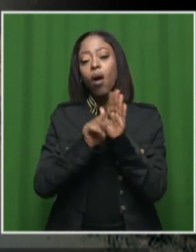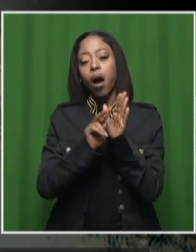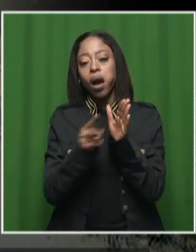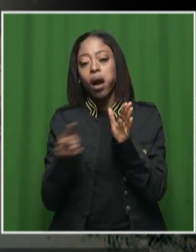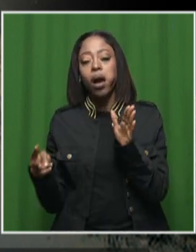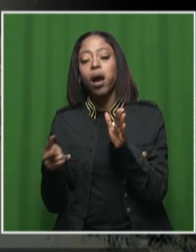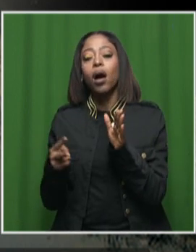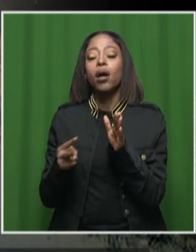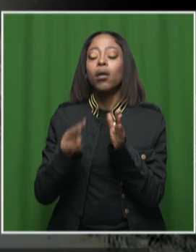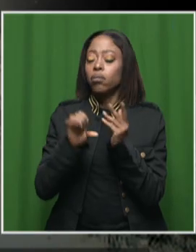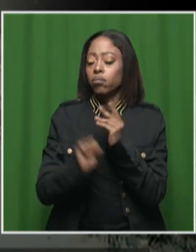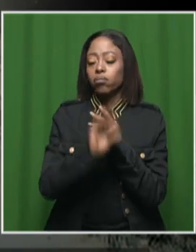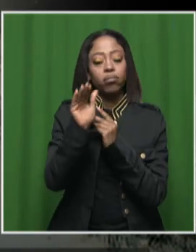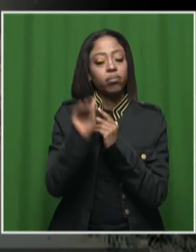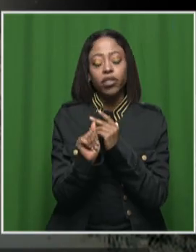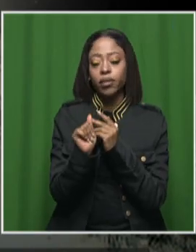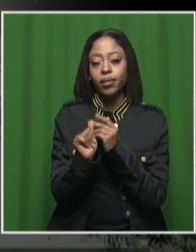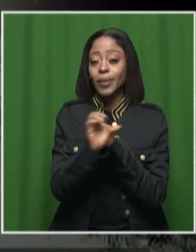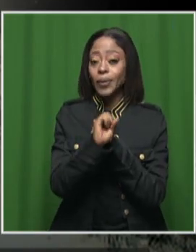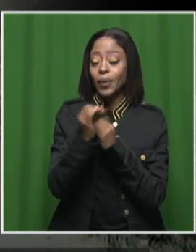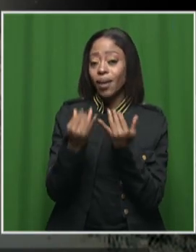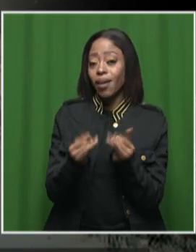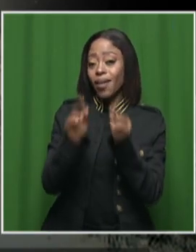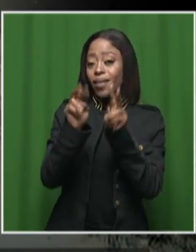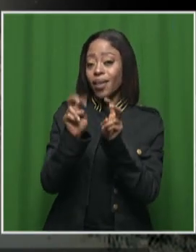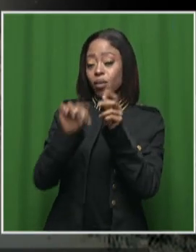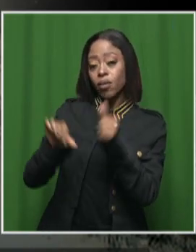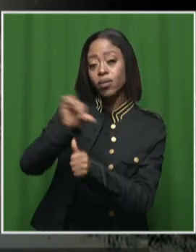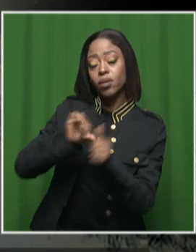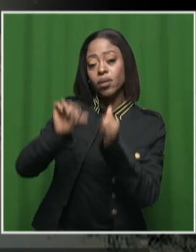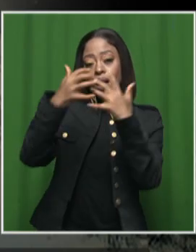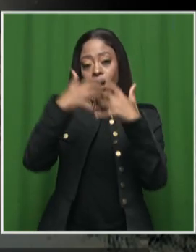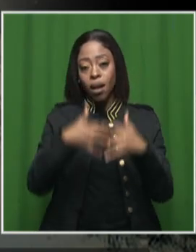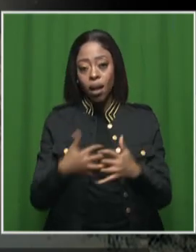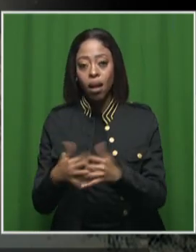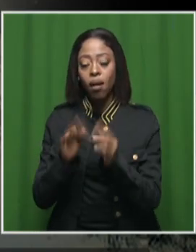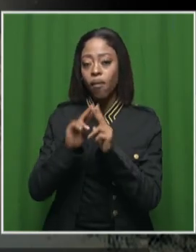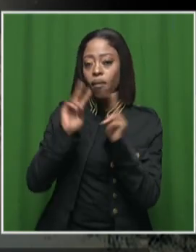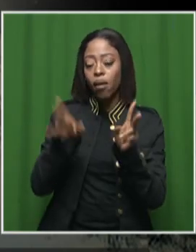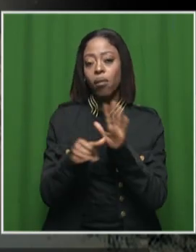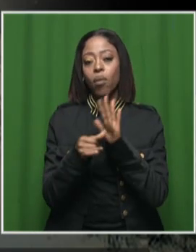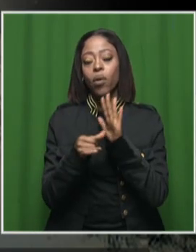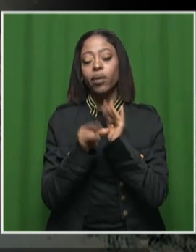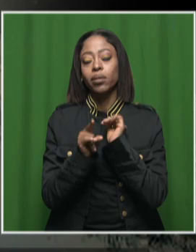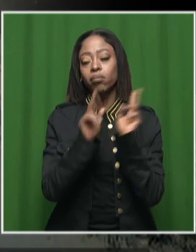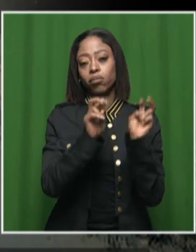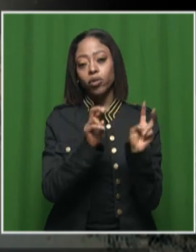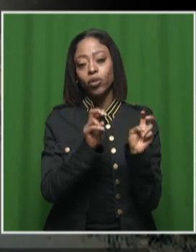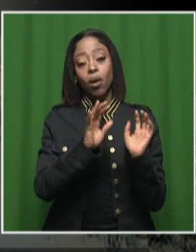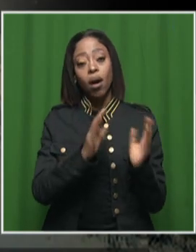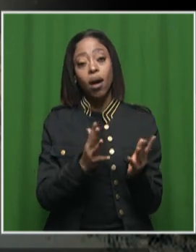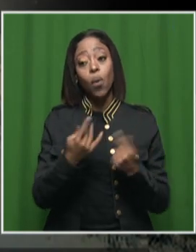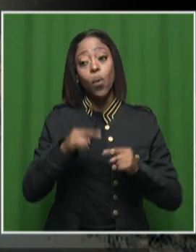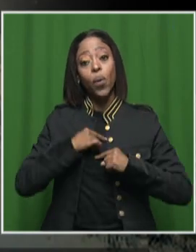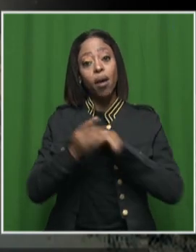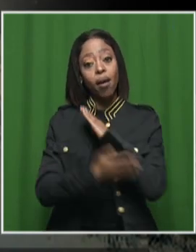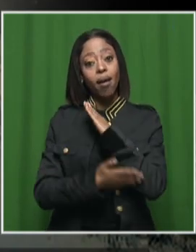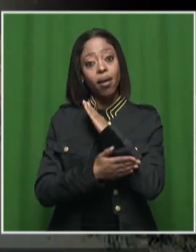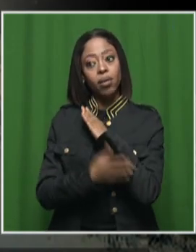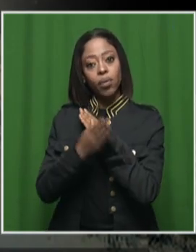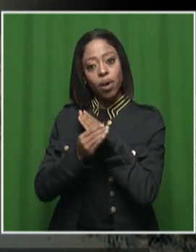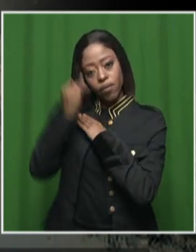diversity of the society. And so the question of social cohesion is very important in that really a country is an